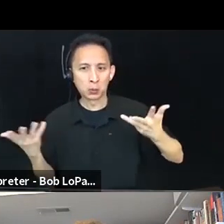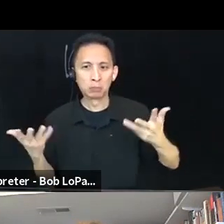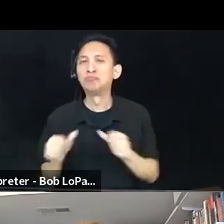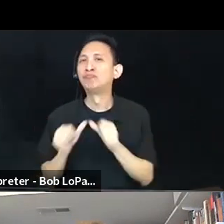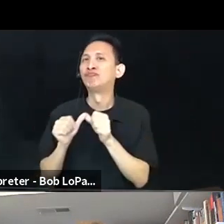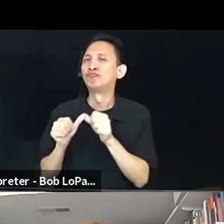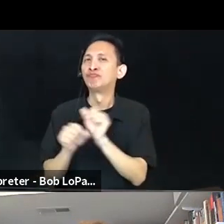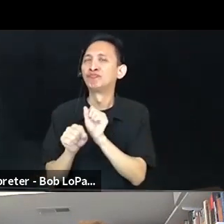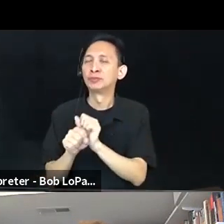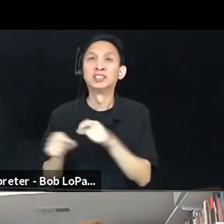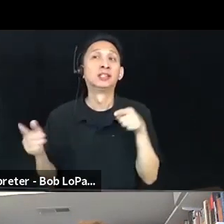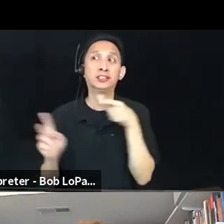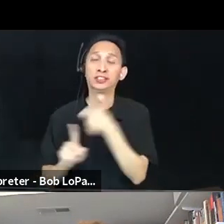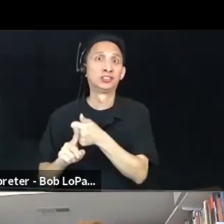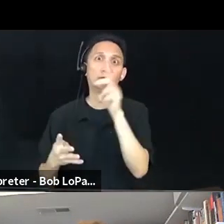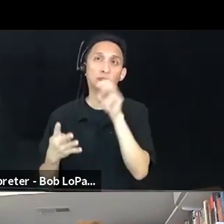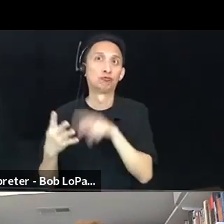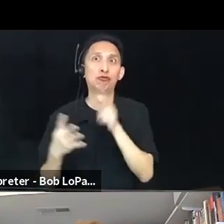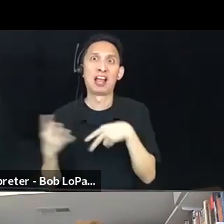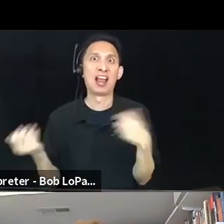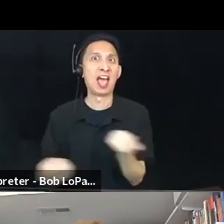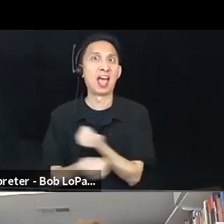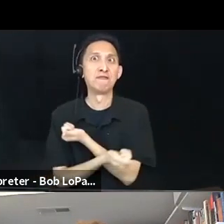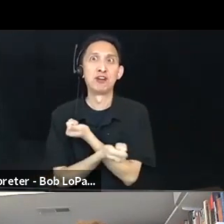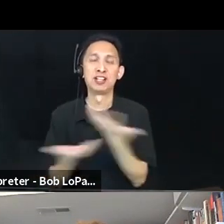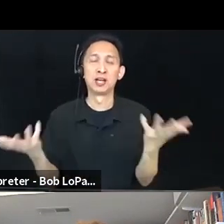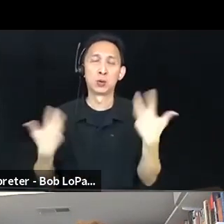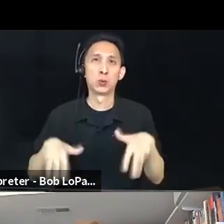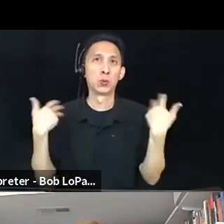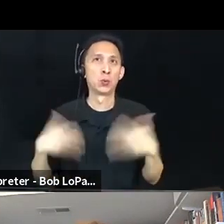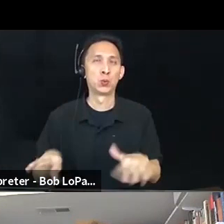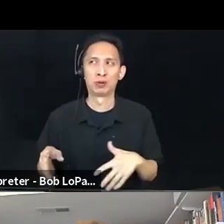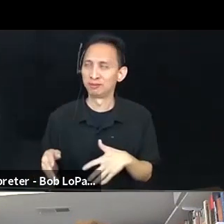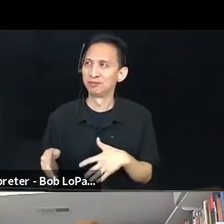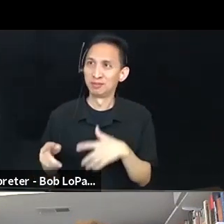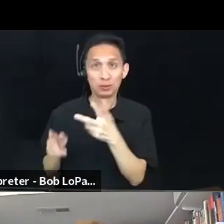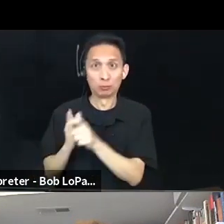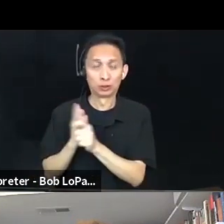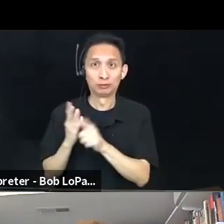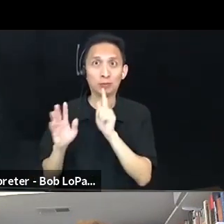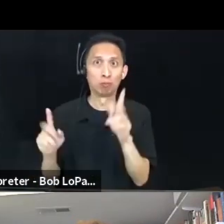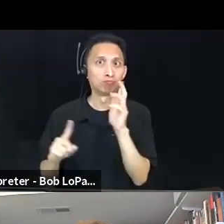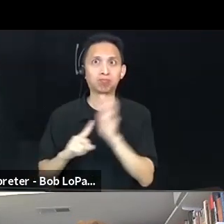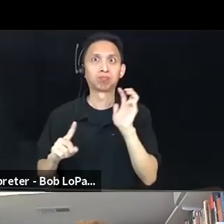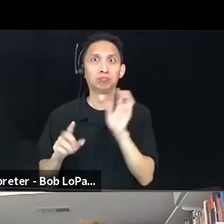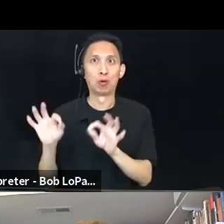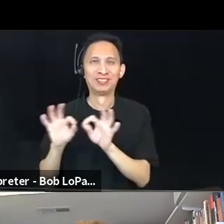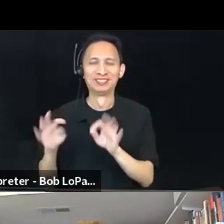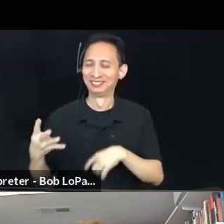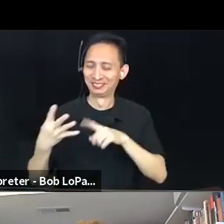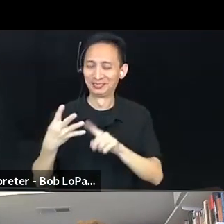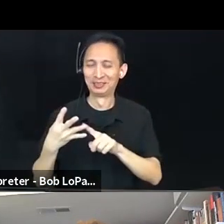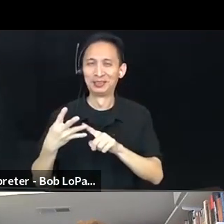obviously has read everything because everything comes to those journals, right? Brad Evans holds a chair in